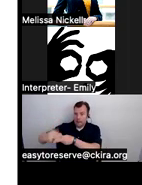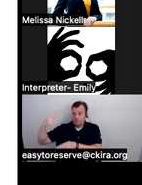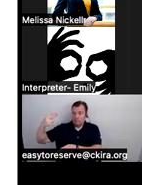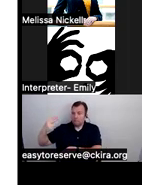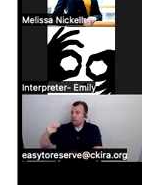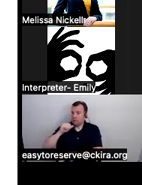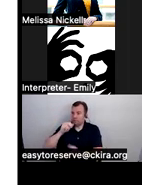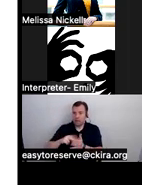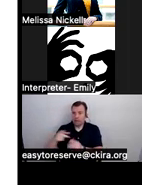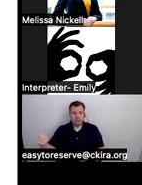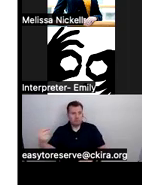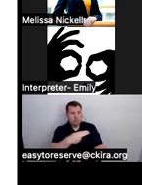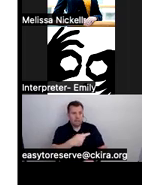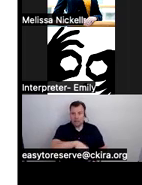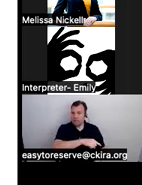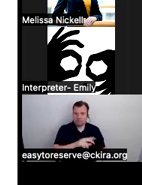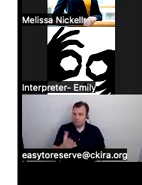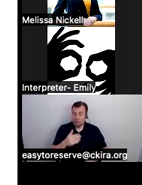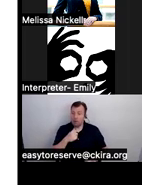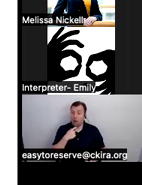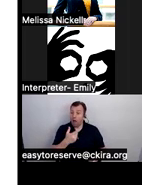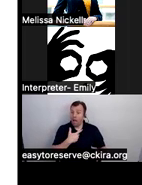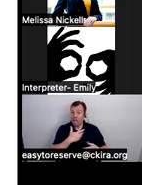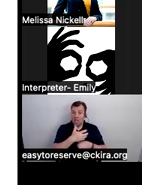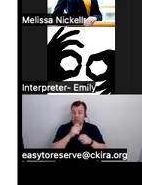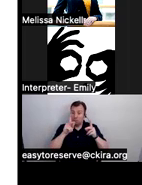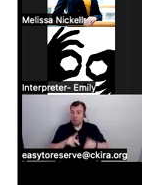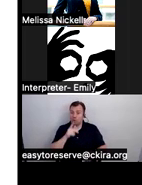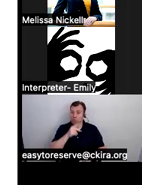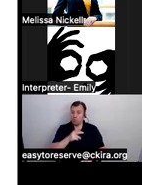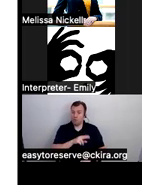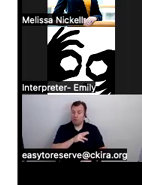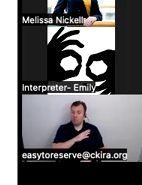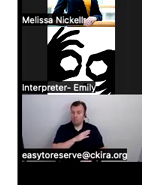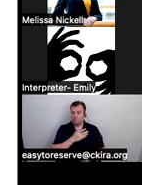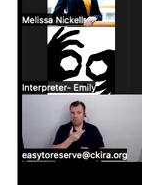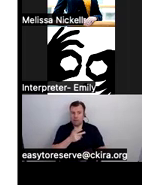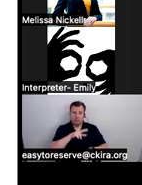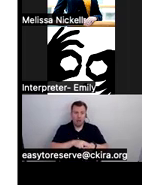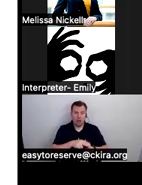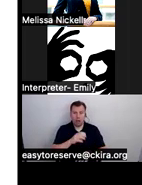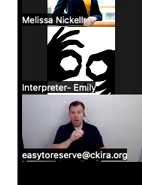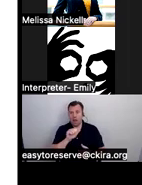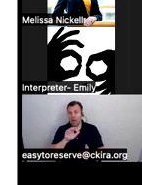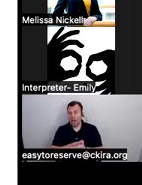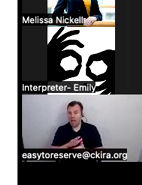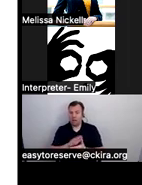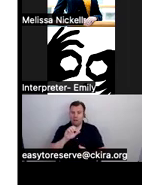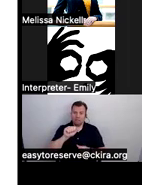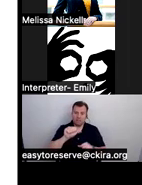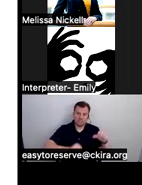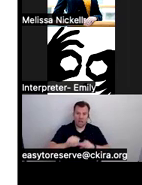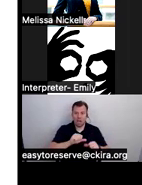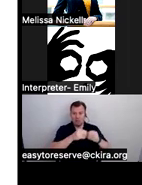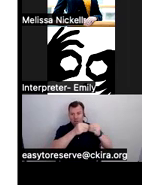than any other grant. Maybe a grant comes in from a person who's a member of a National Academy of Science and has a long history of